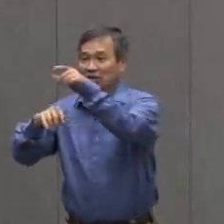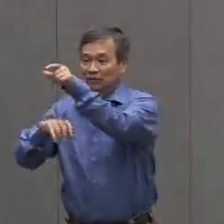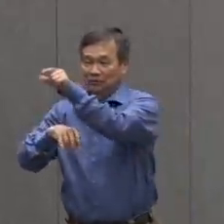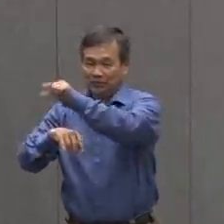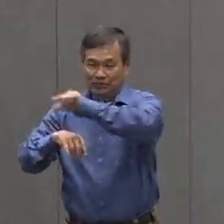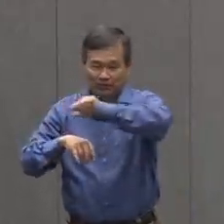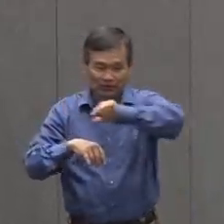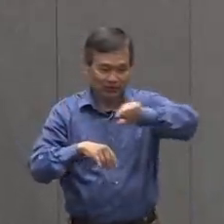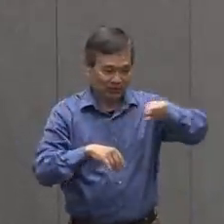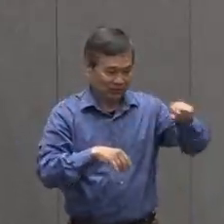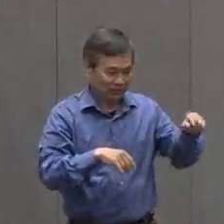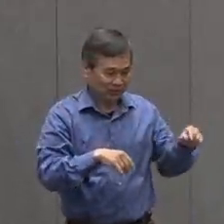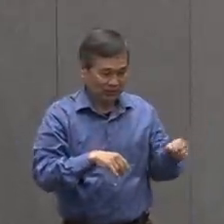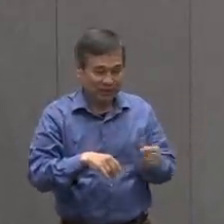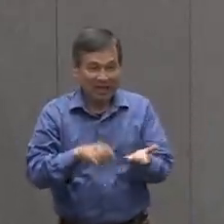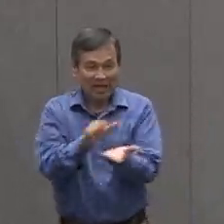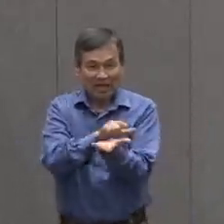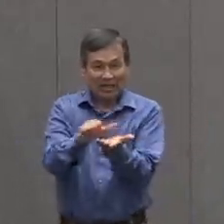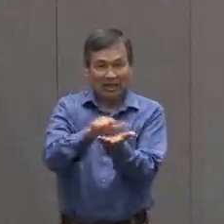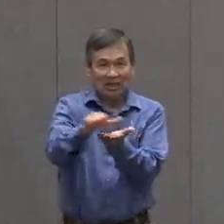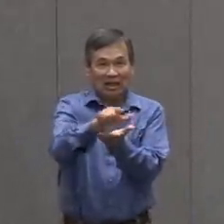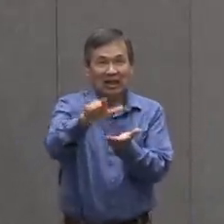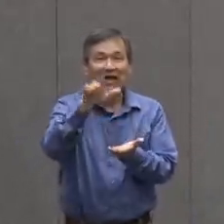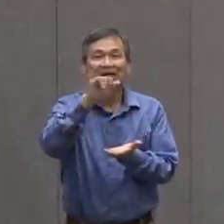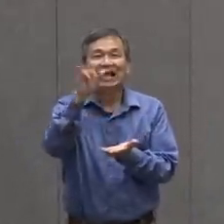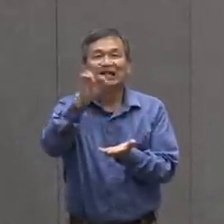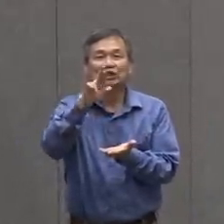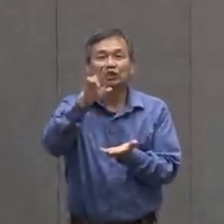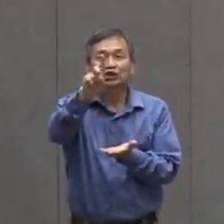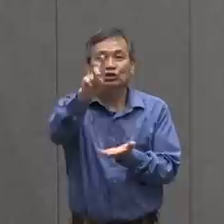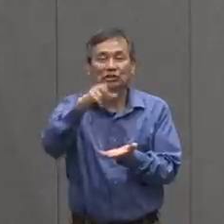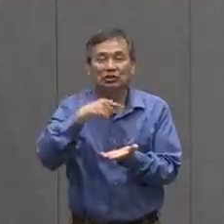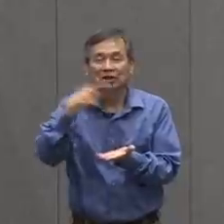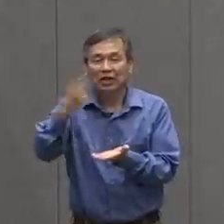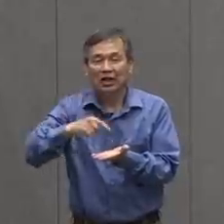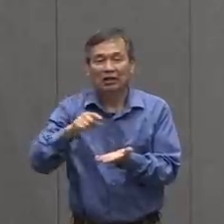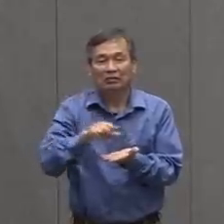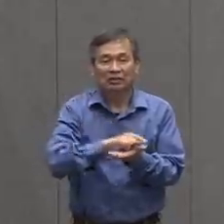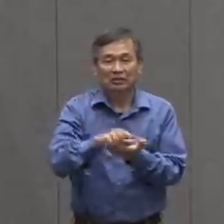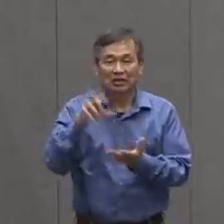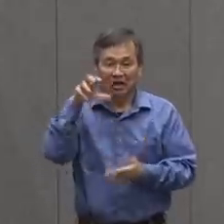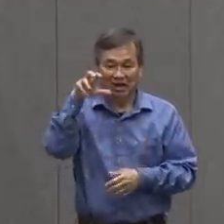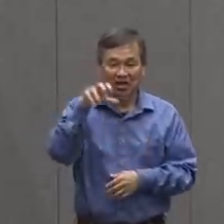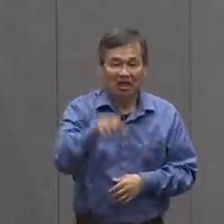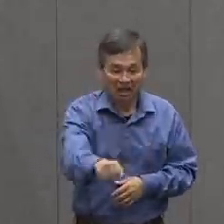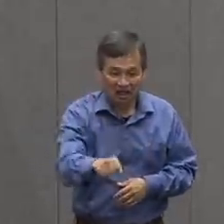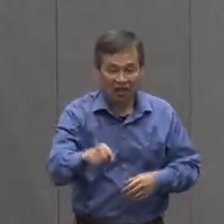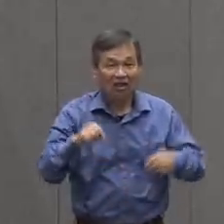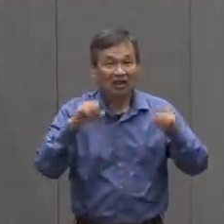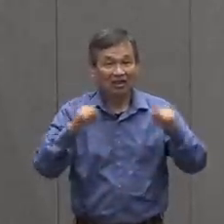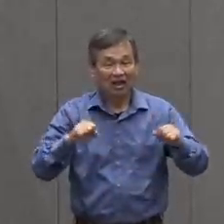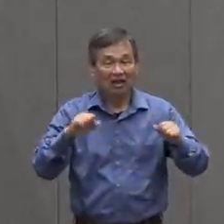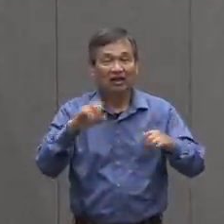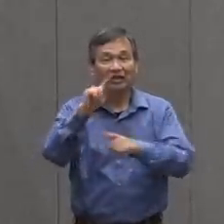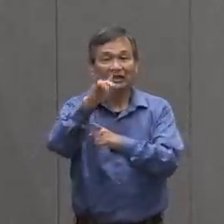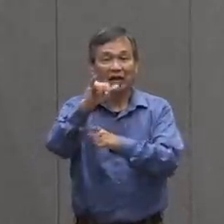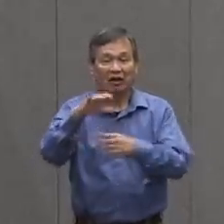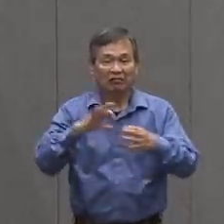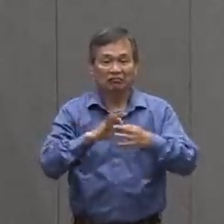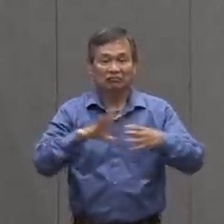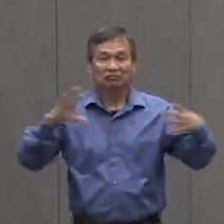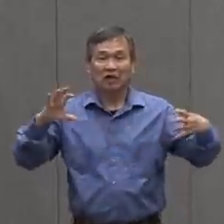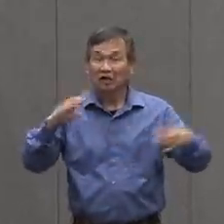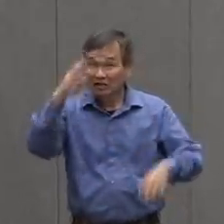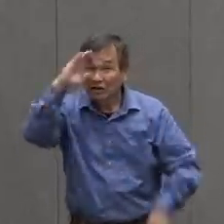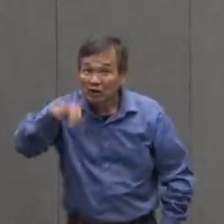If you're a lizard, you break off your tail to get away. Did you know that about lizards? That